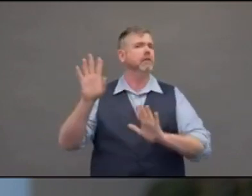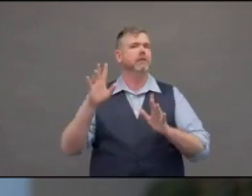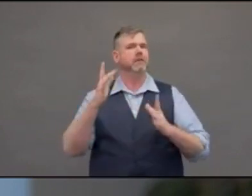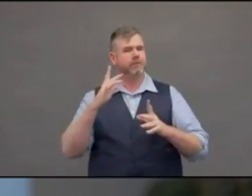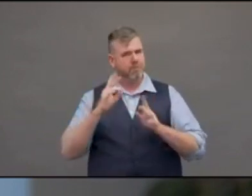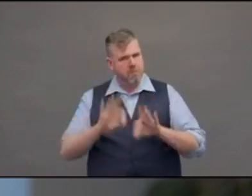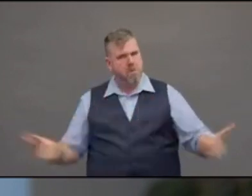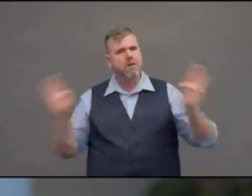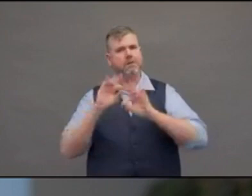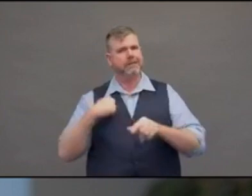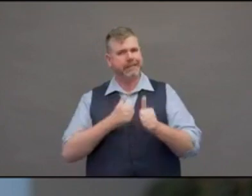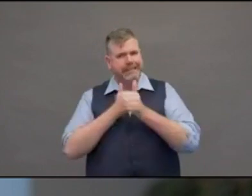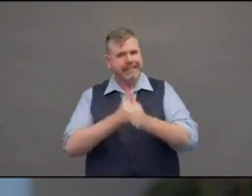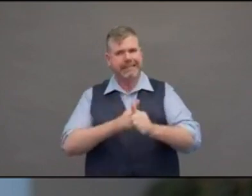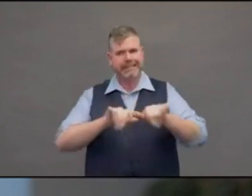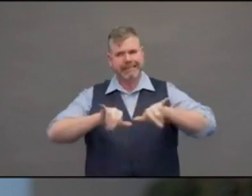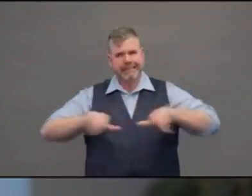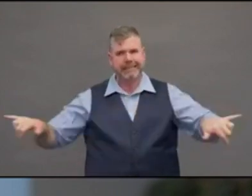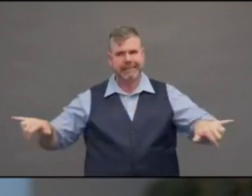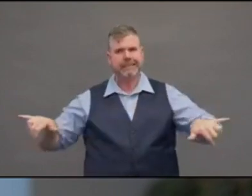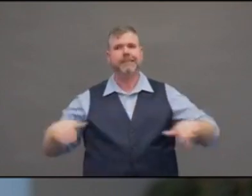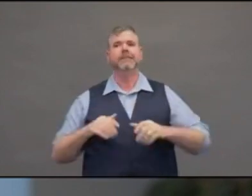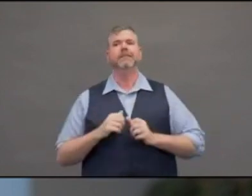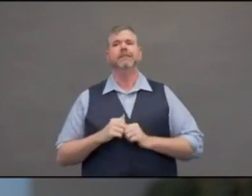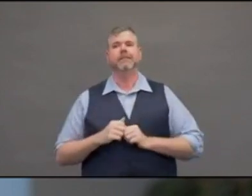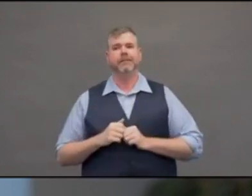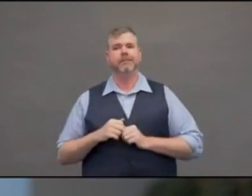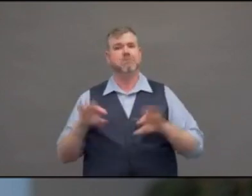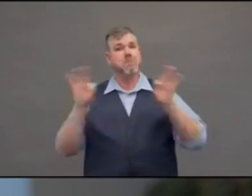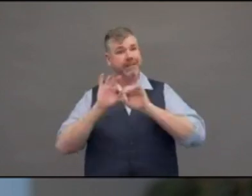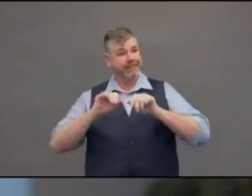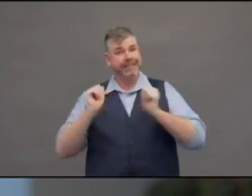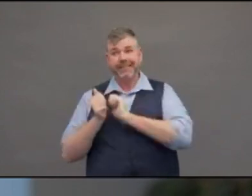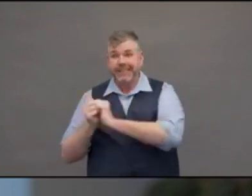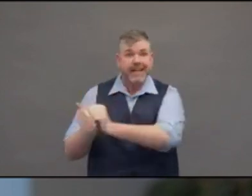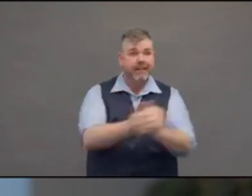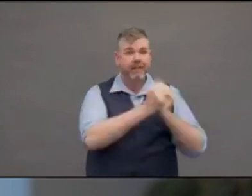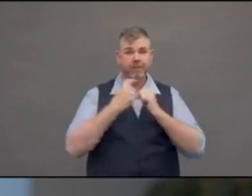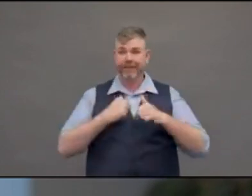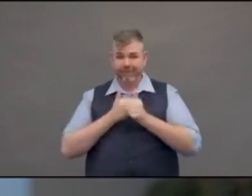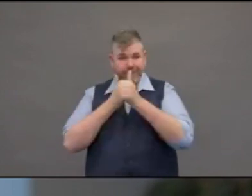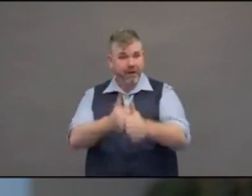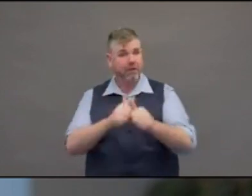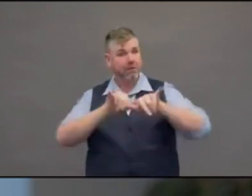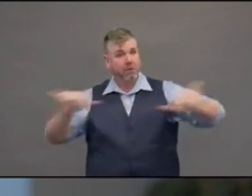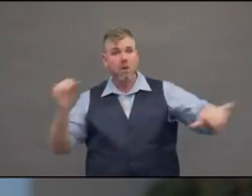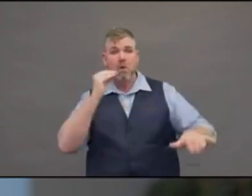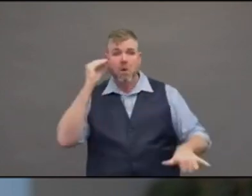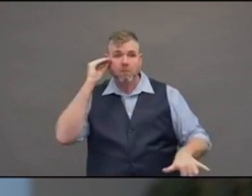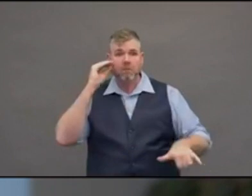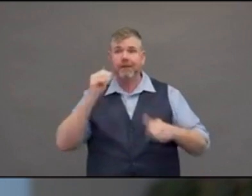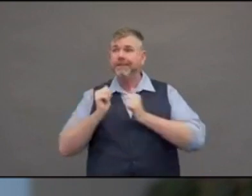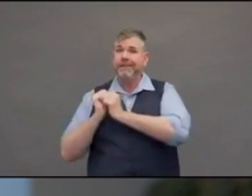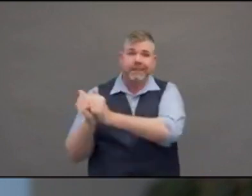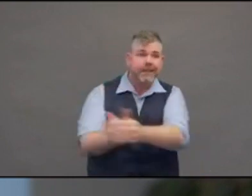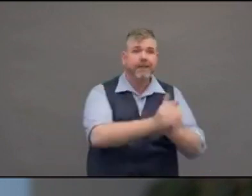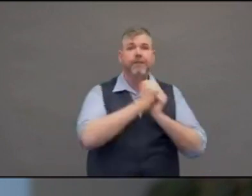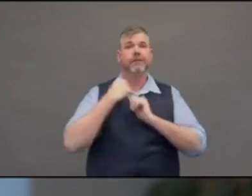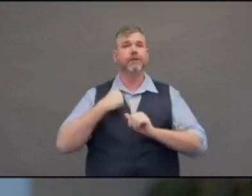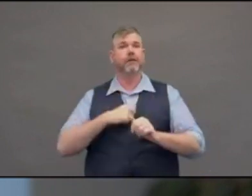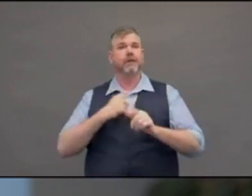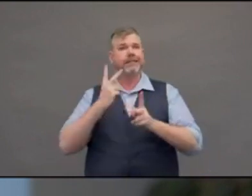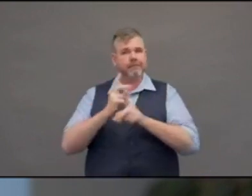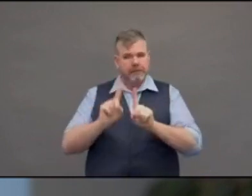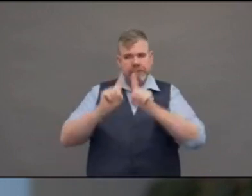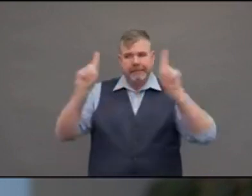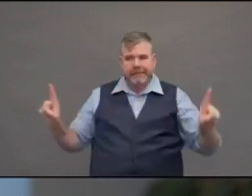Together we can achieve it, and together we will continue to be able to move forward. This community is